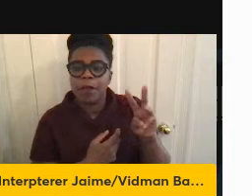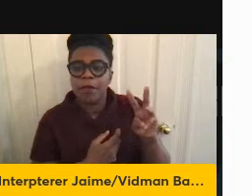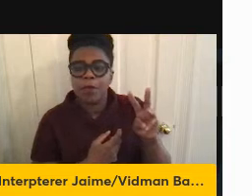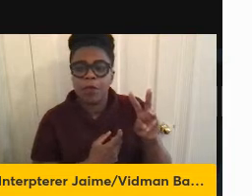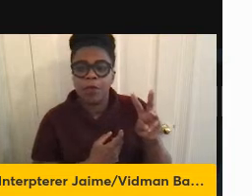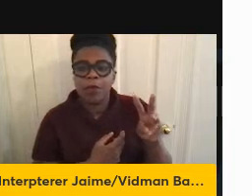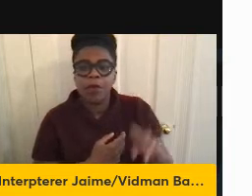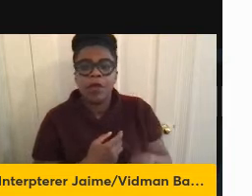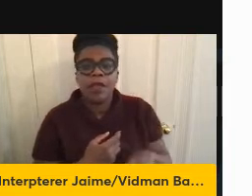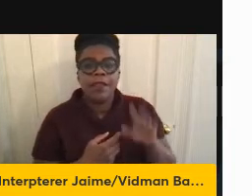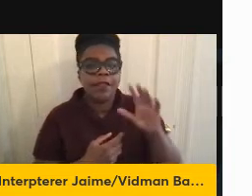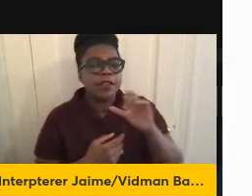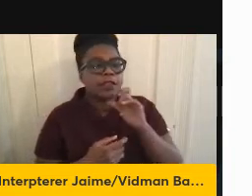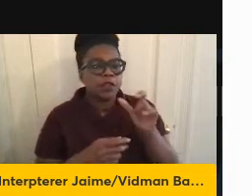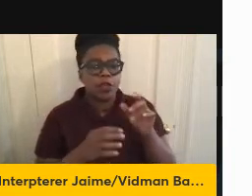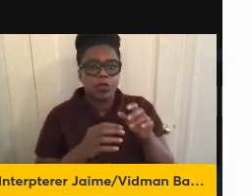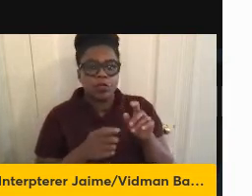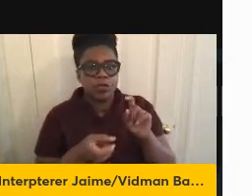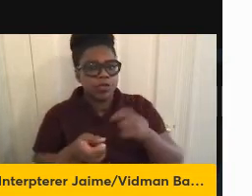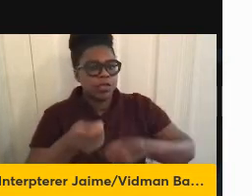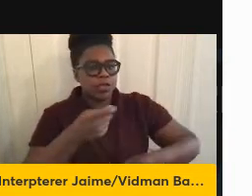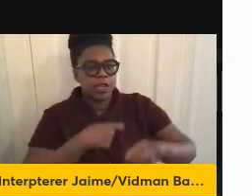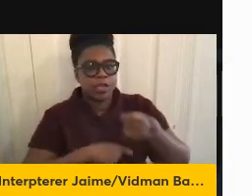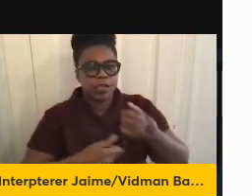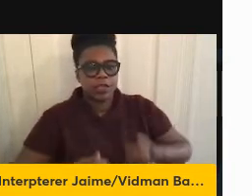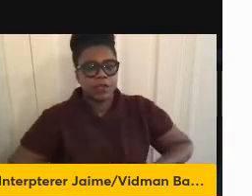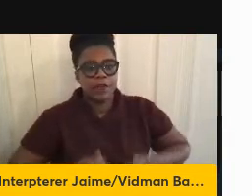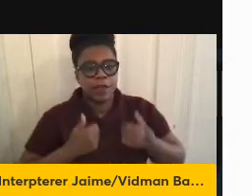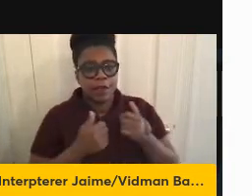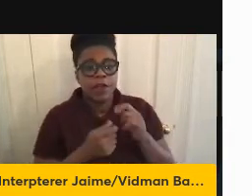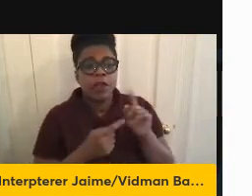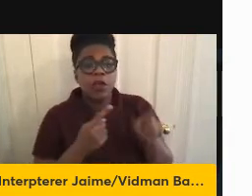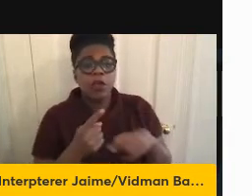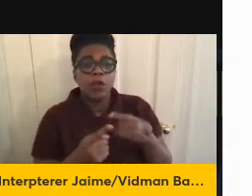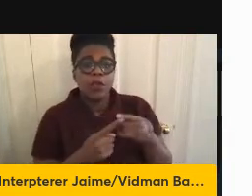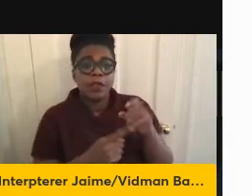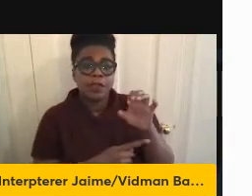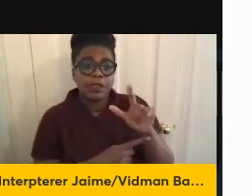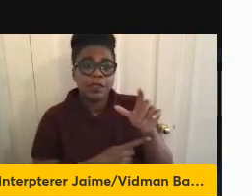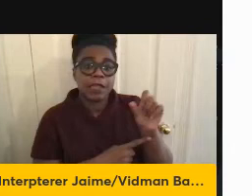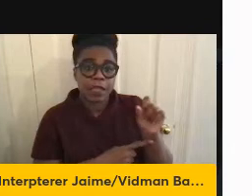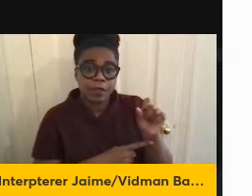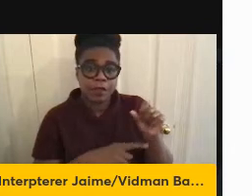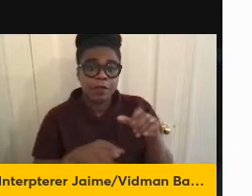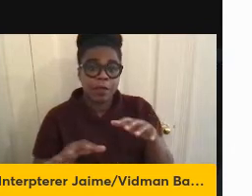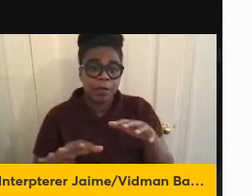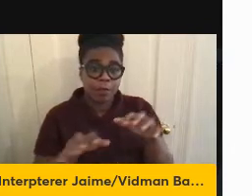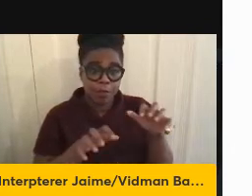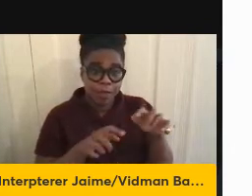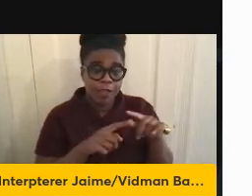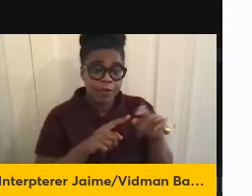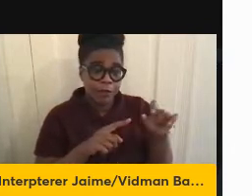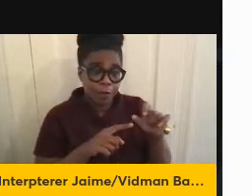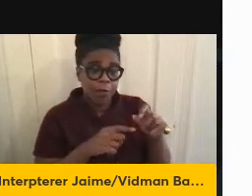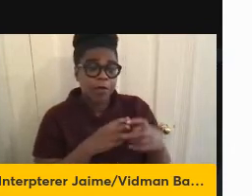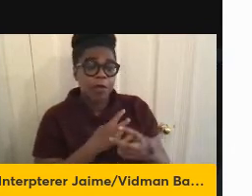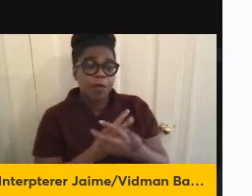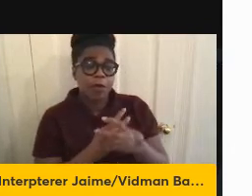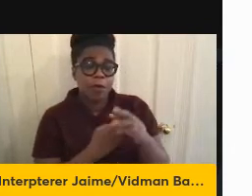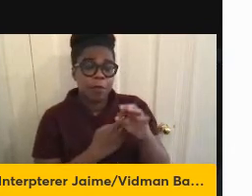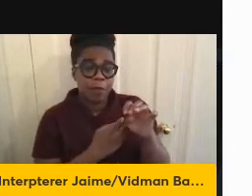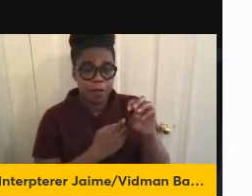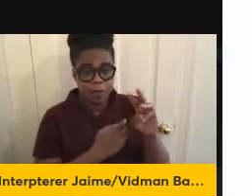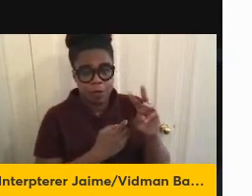no significant change in survival. It is only when these cells have been mobilized from the bone marrow in which you see a